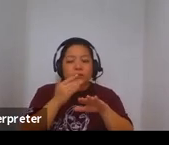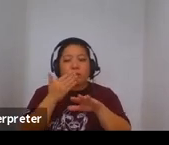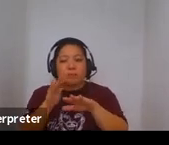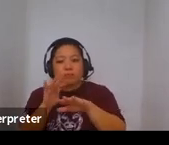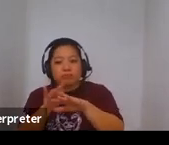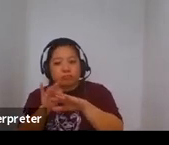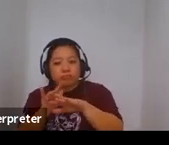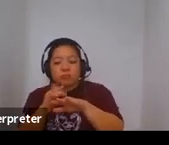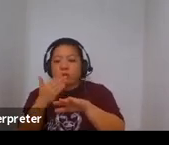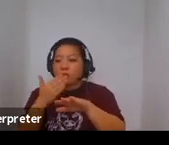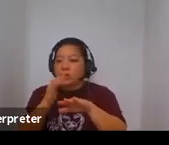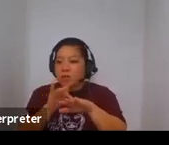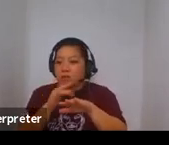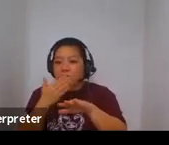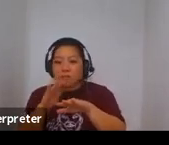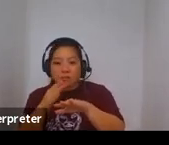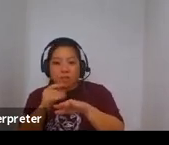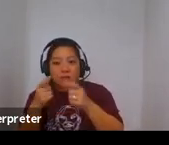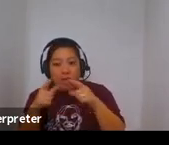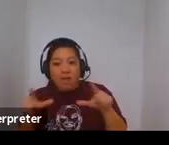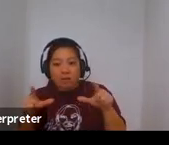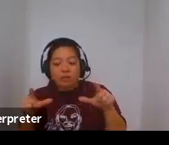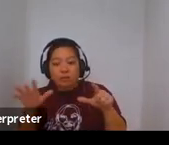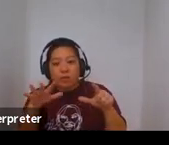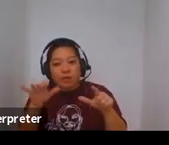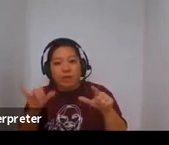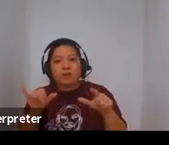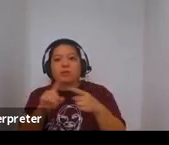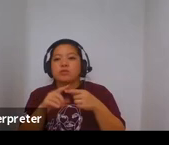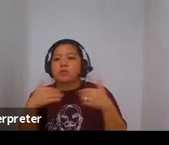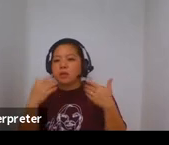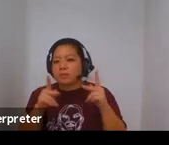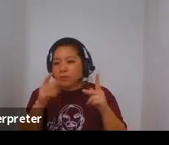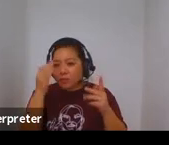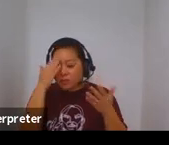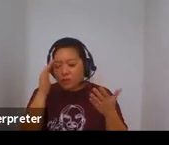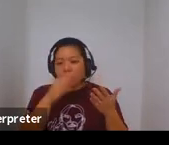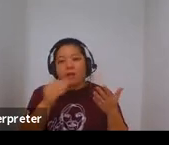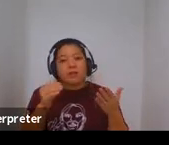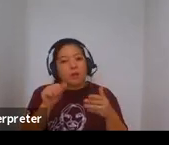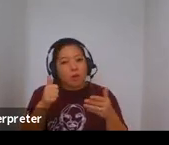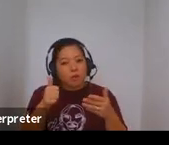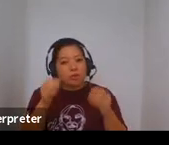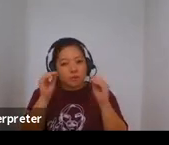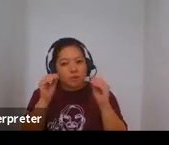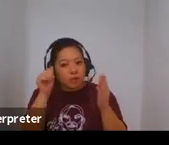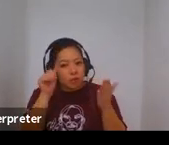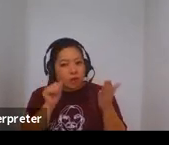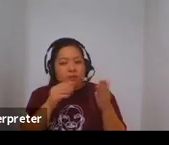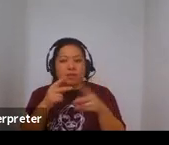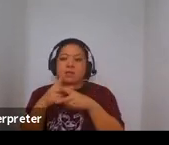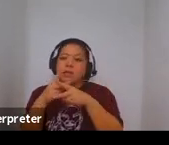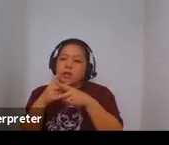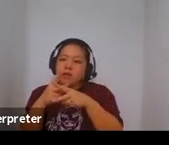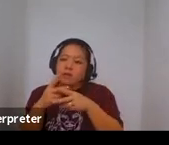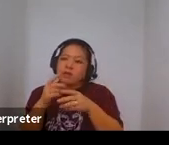the communication and the language around that to young people. And then also teaching adults and caregivers